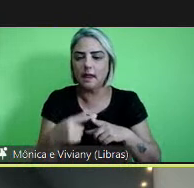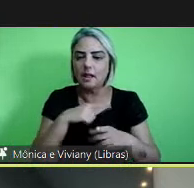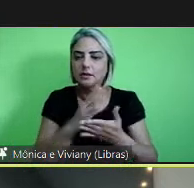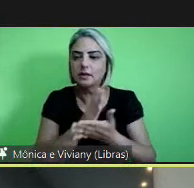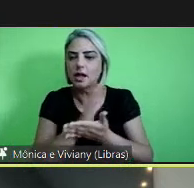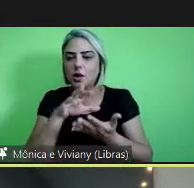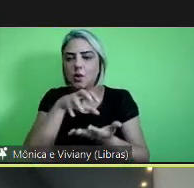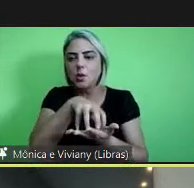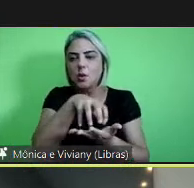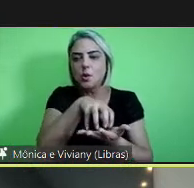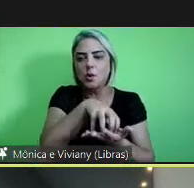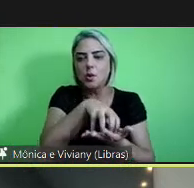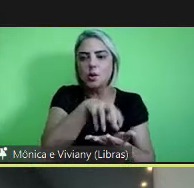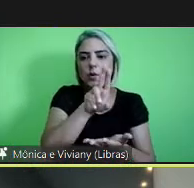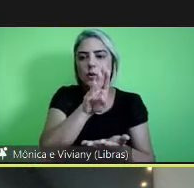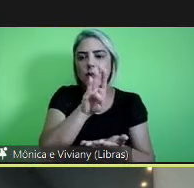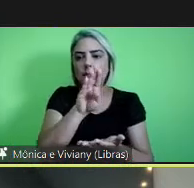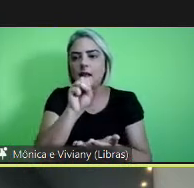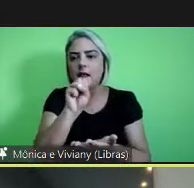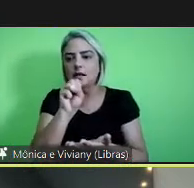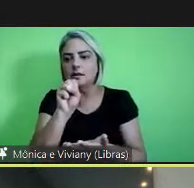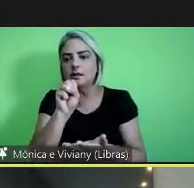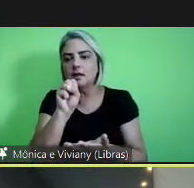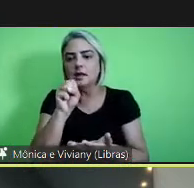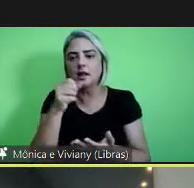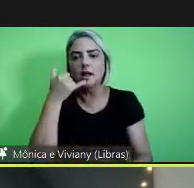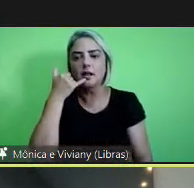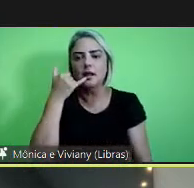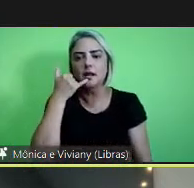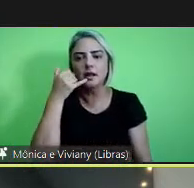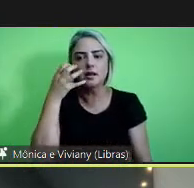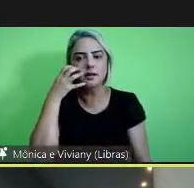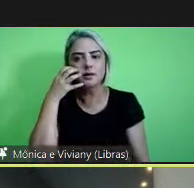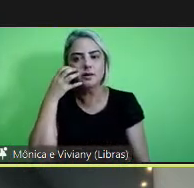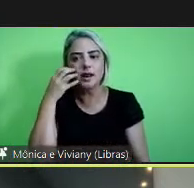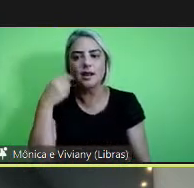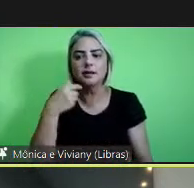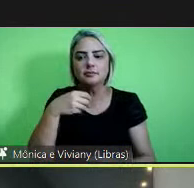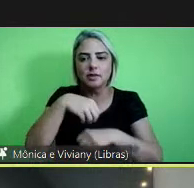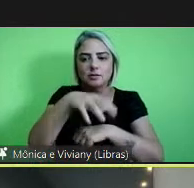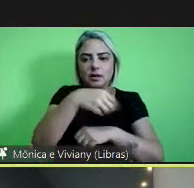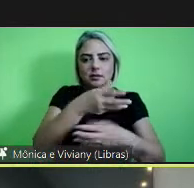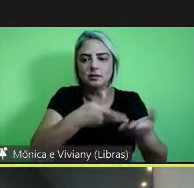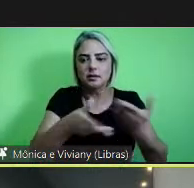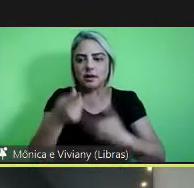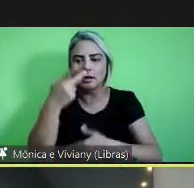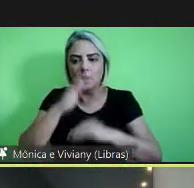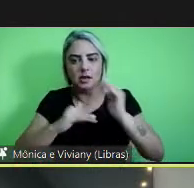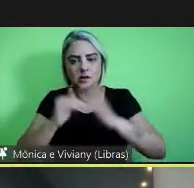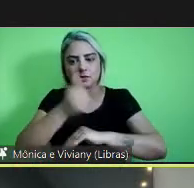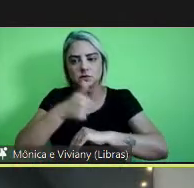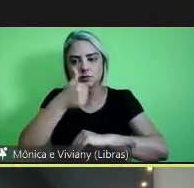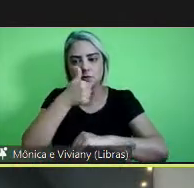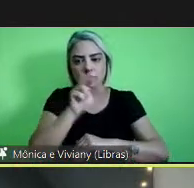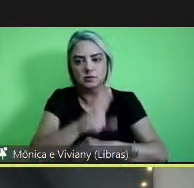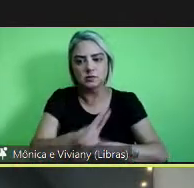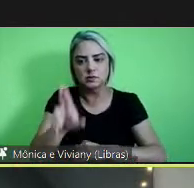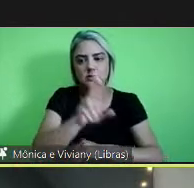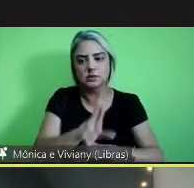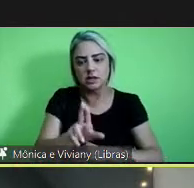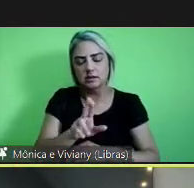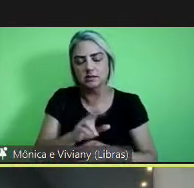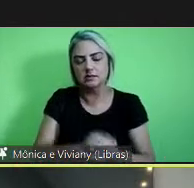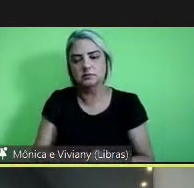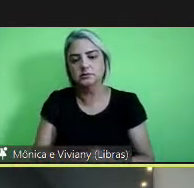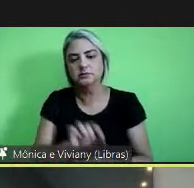during the pandemic. We have some health clinics or health units that have health cell phones that are available to